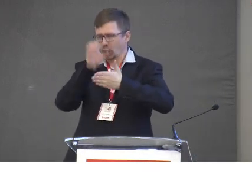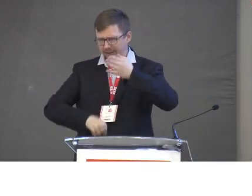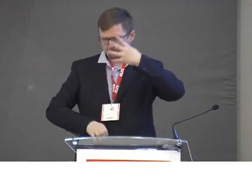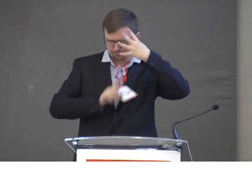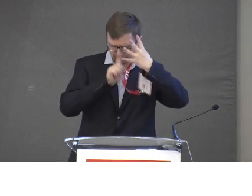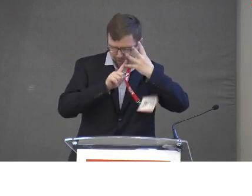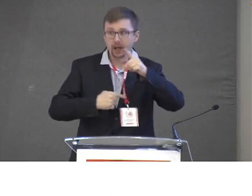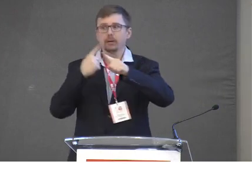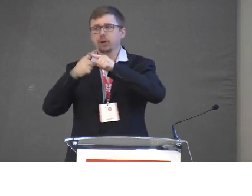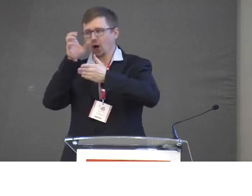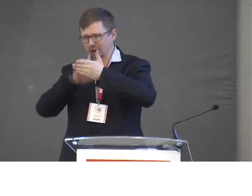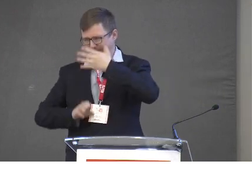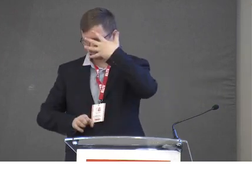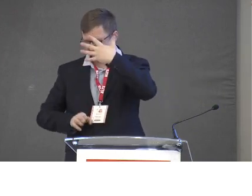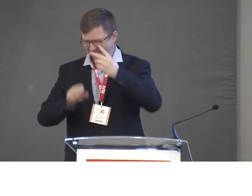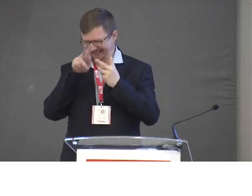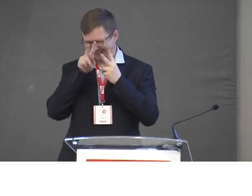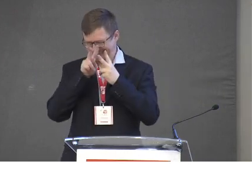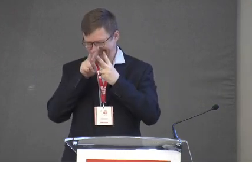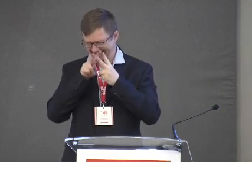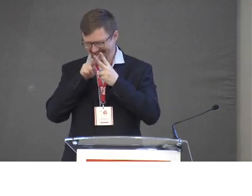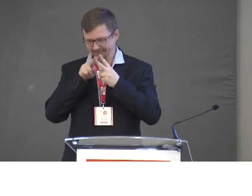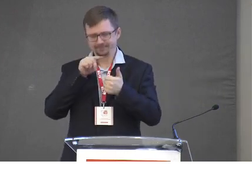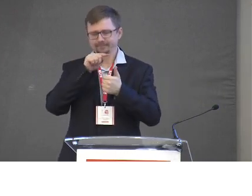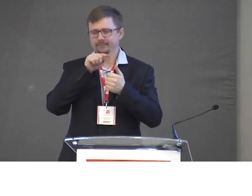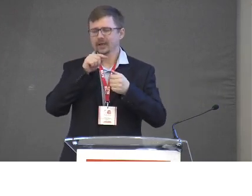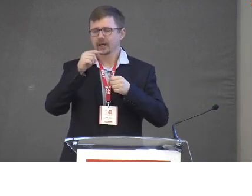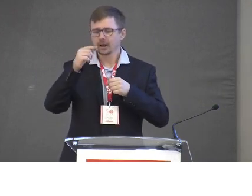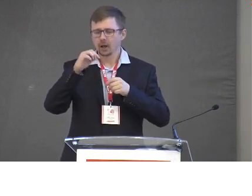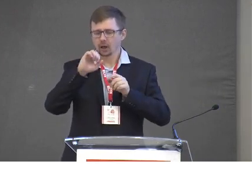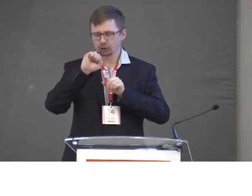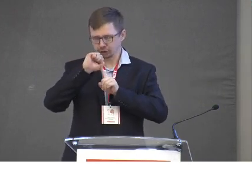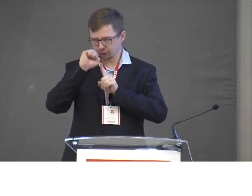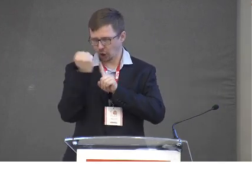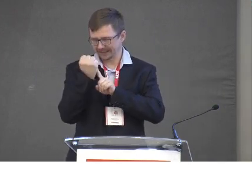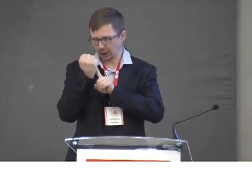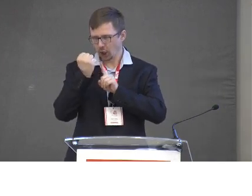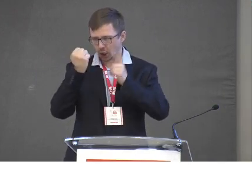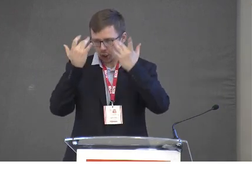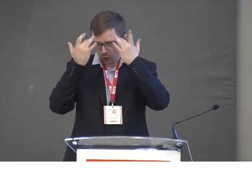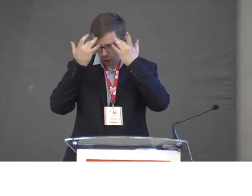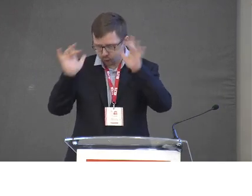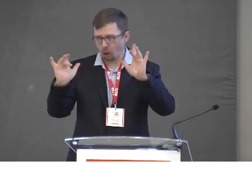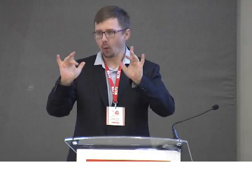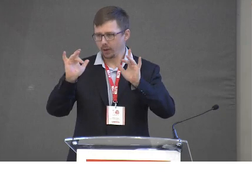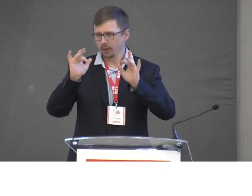want to assess the skills of their students, they can use this